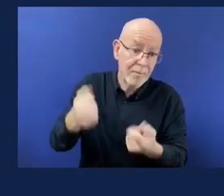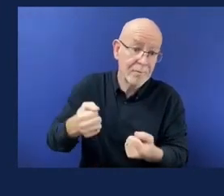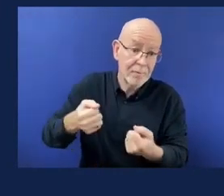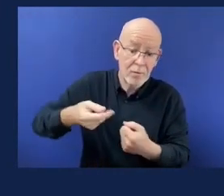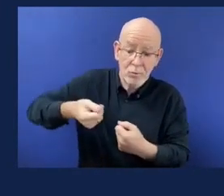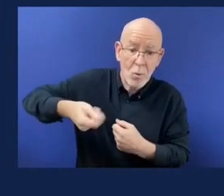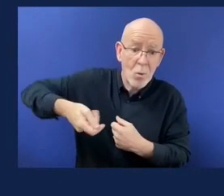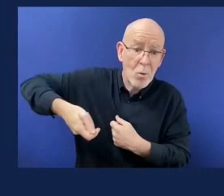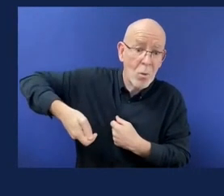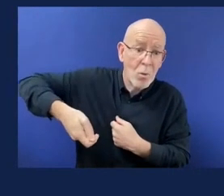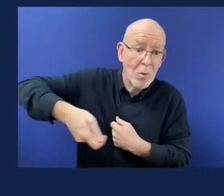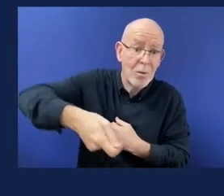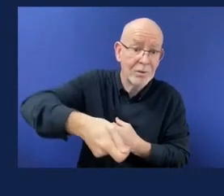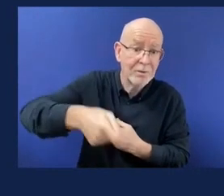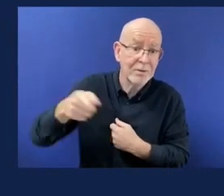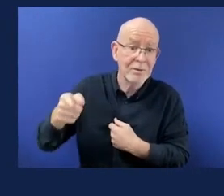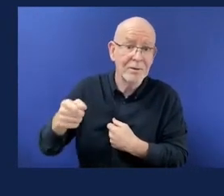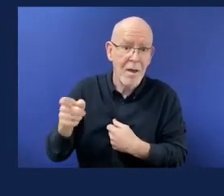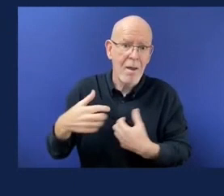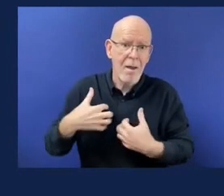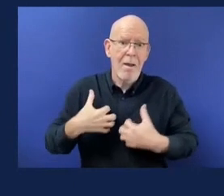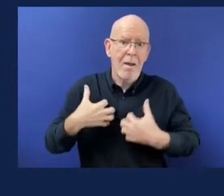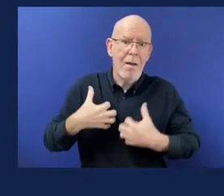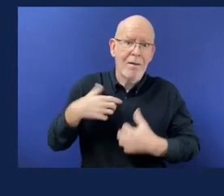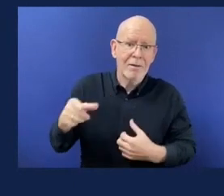If you could move to the next slide, please.